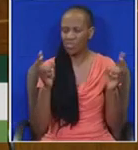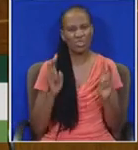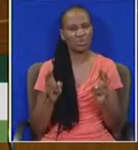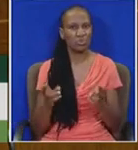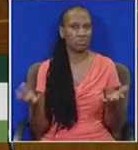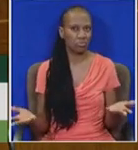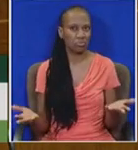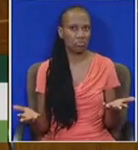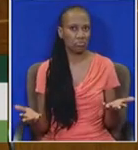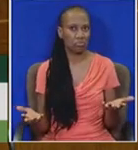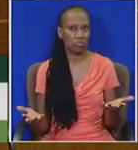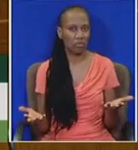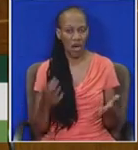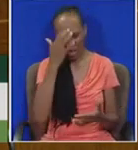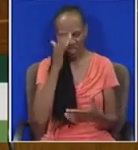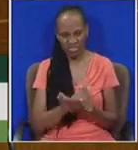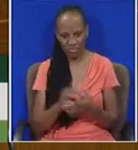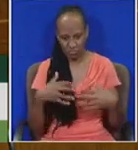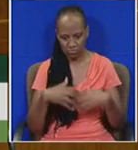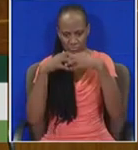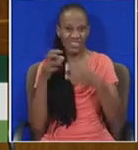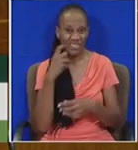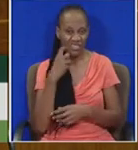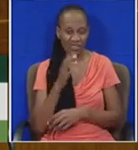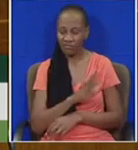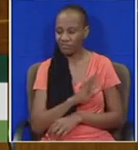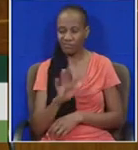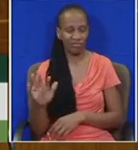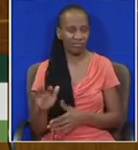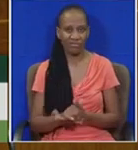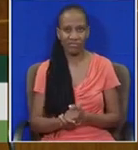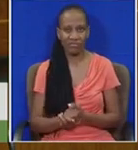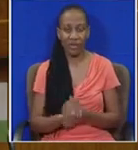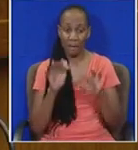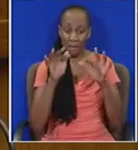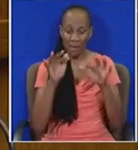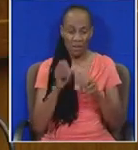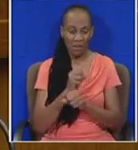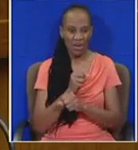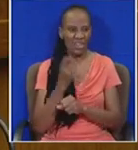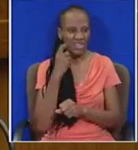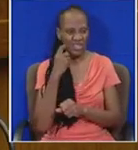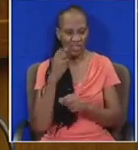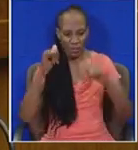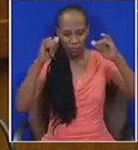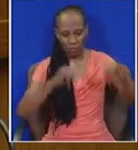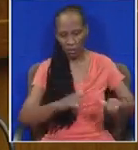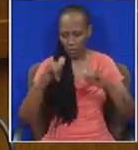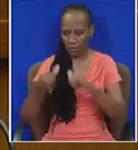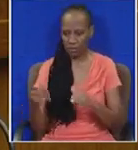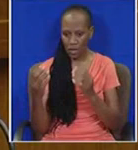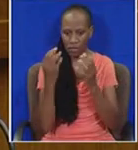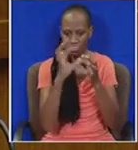there is always struggle to trust one another, and they find it difficult to live amongst one another.